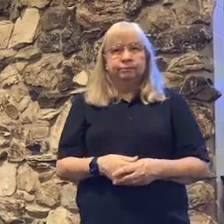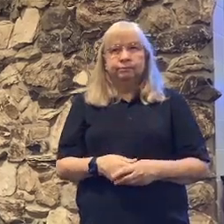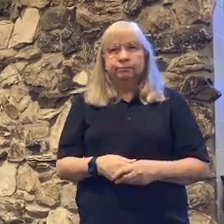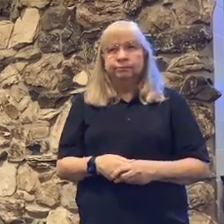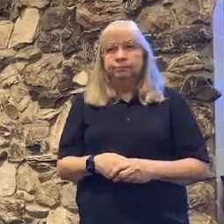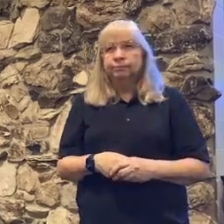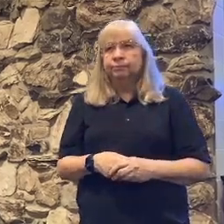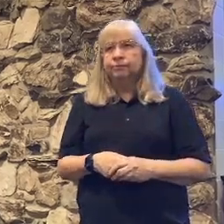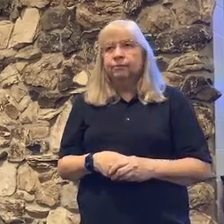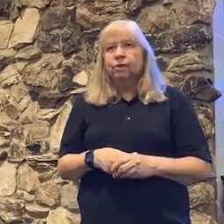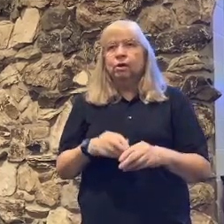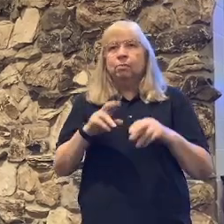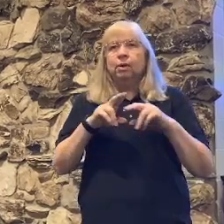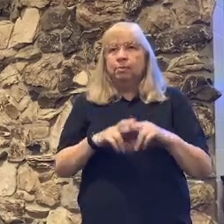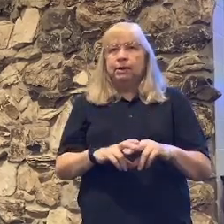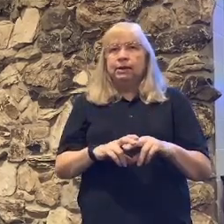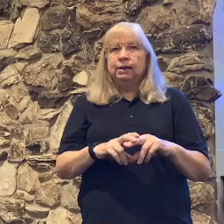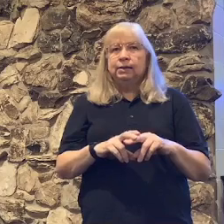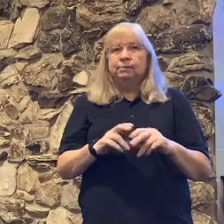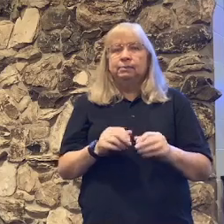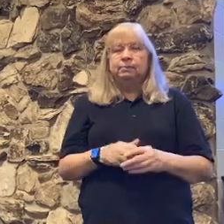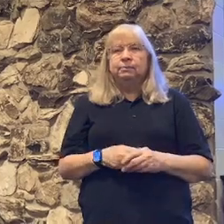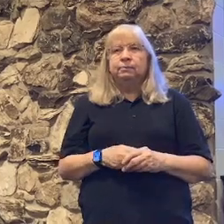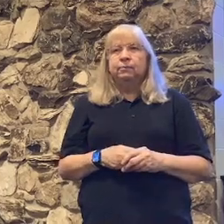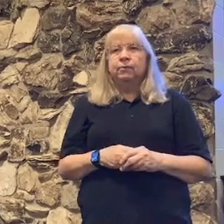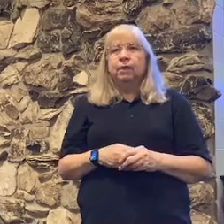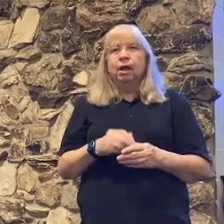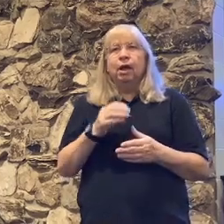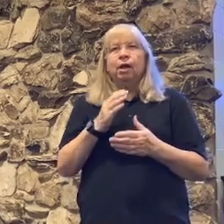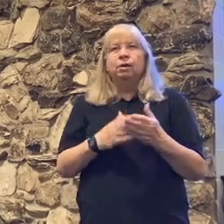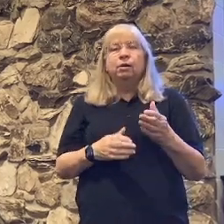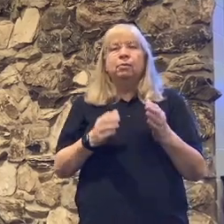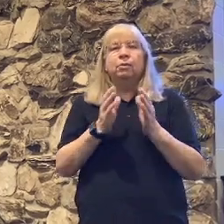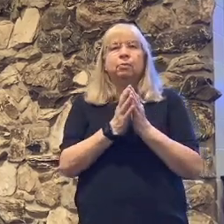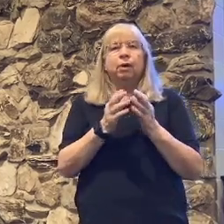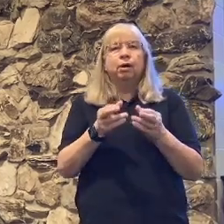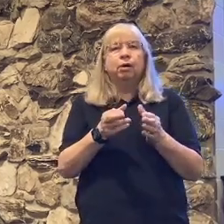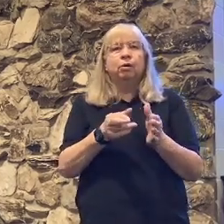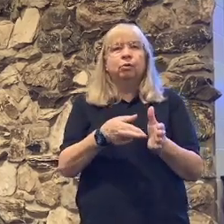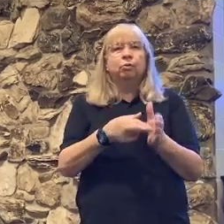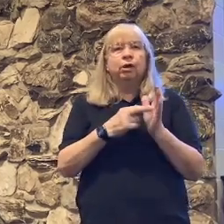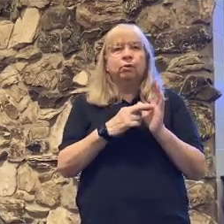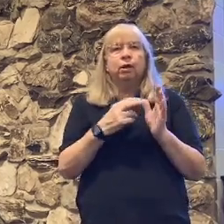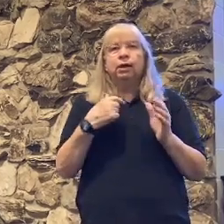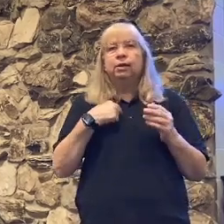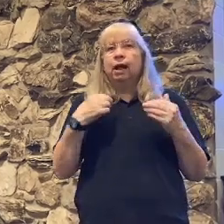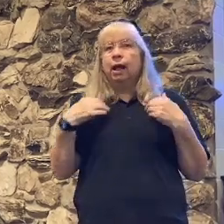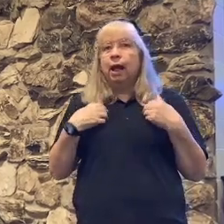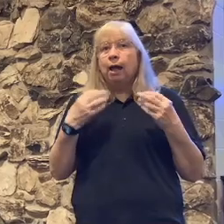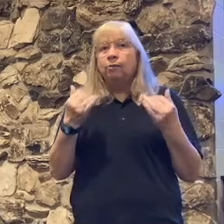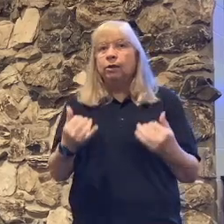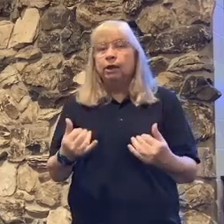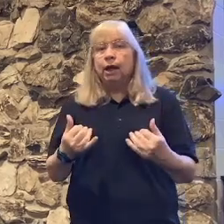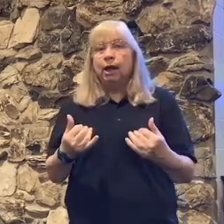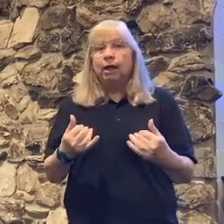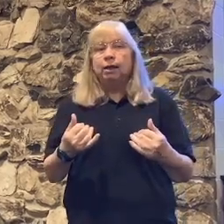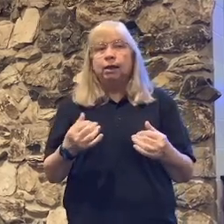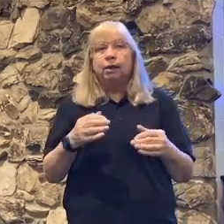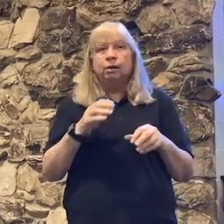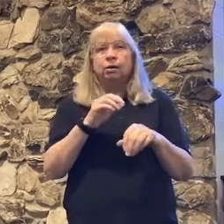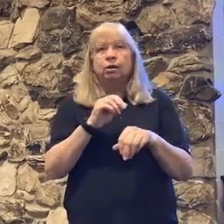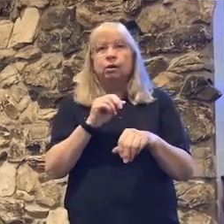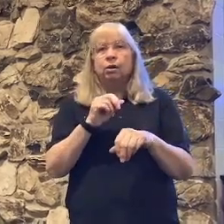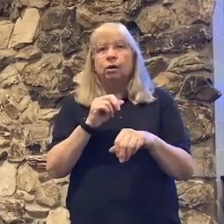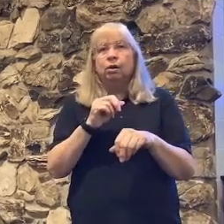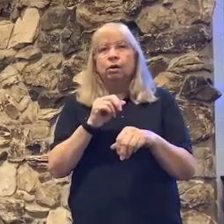You may be seated. Some of the prayer requests that I have for us today. Word came to me